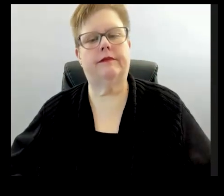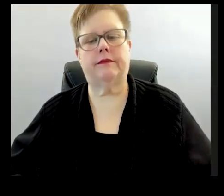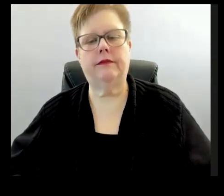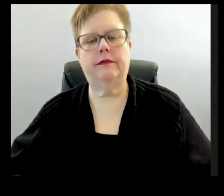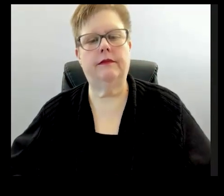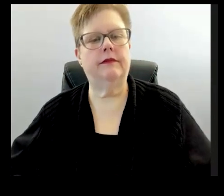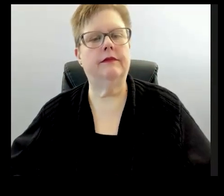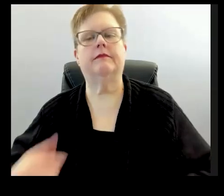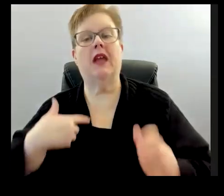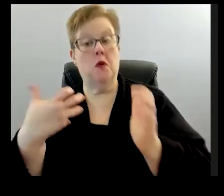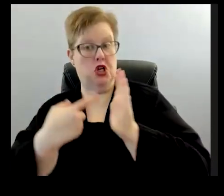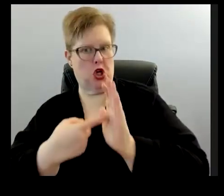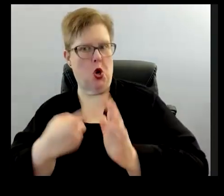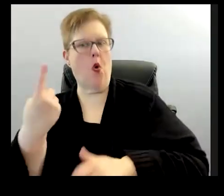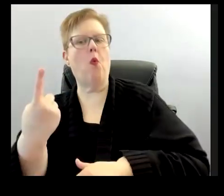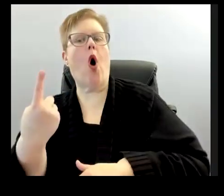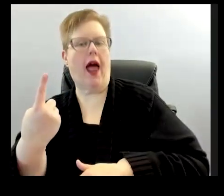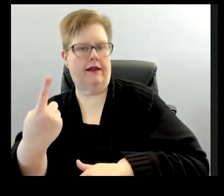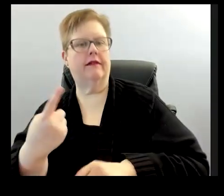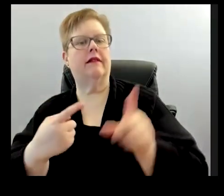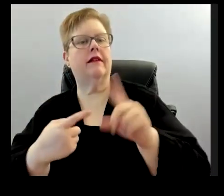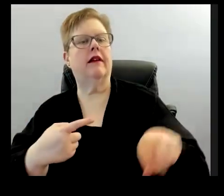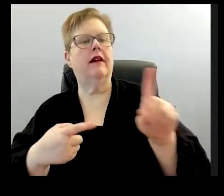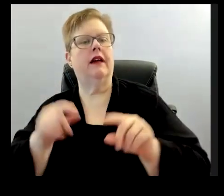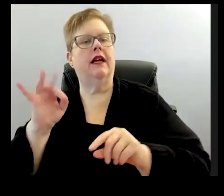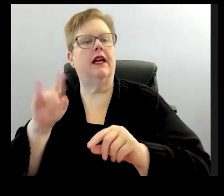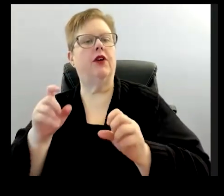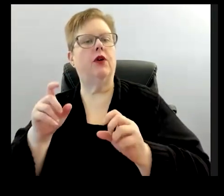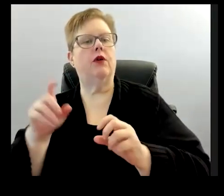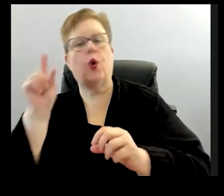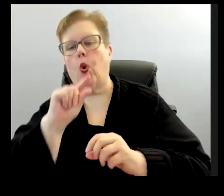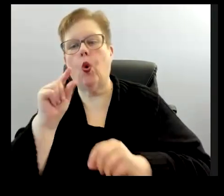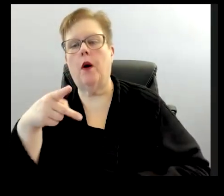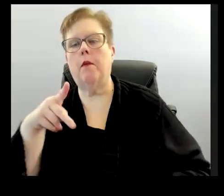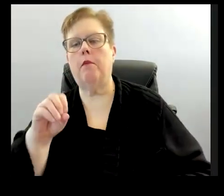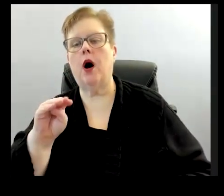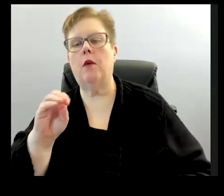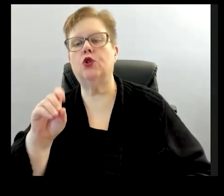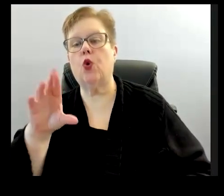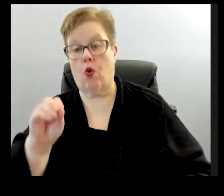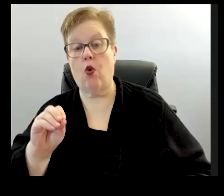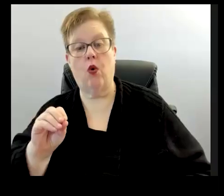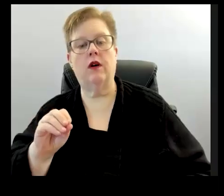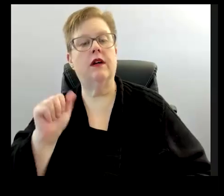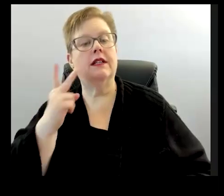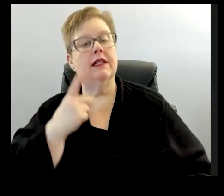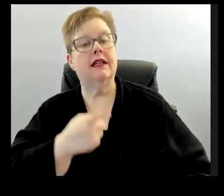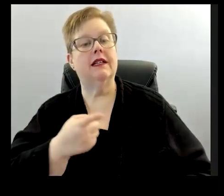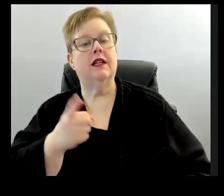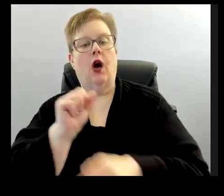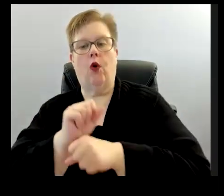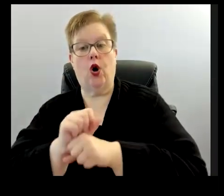you one Pomodoro timer. But if you just Google Pomodoro, you can find them. So you can see this one has you working